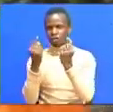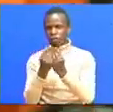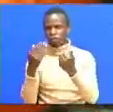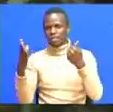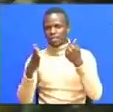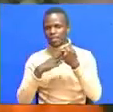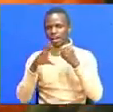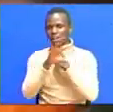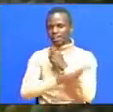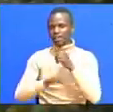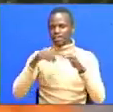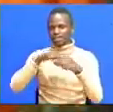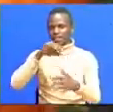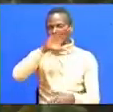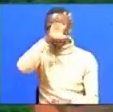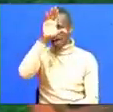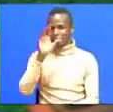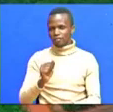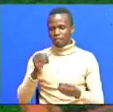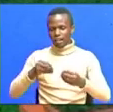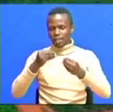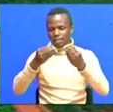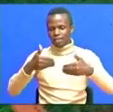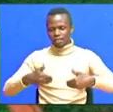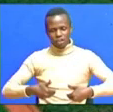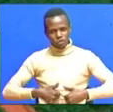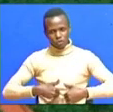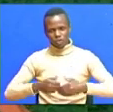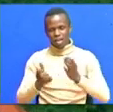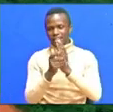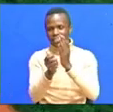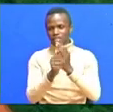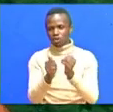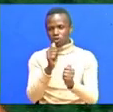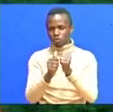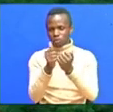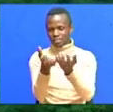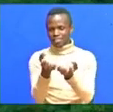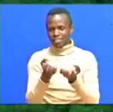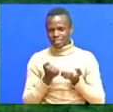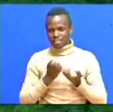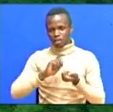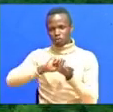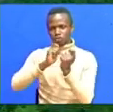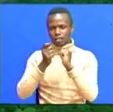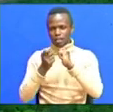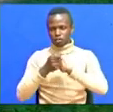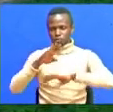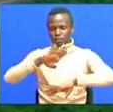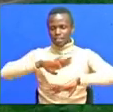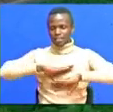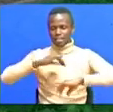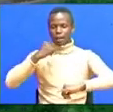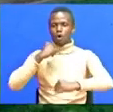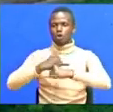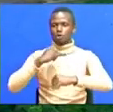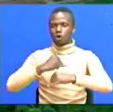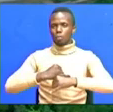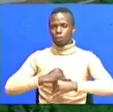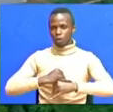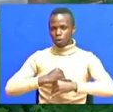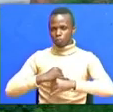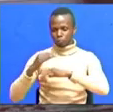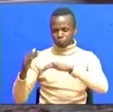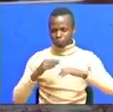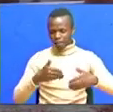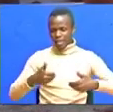countries across Africa to give young people skills that they need to convert into sustainable jobs. These